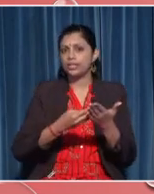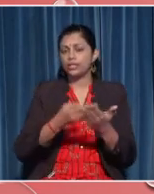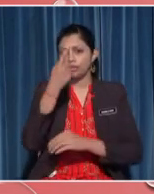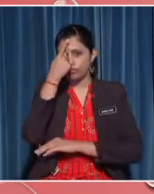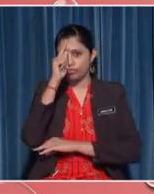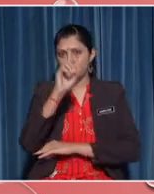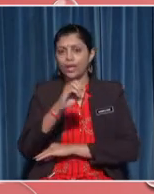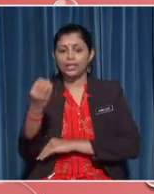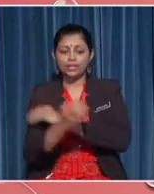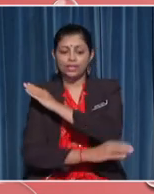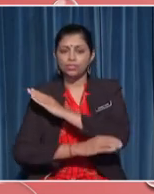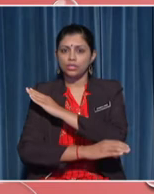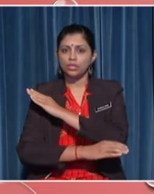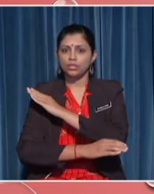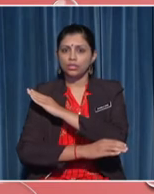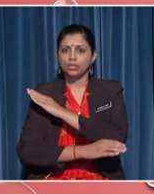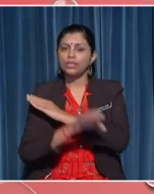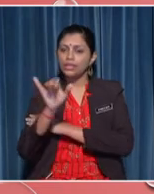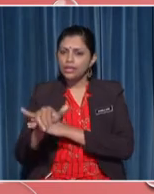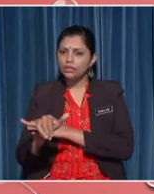Yes, but why?